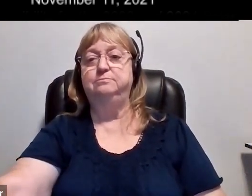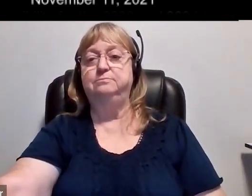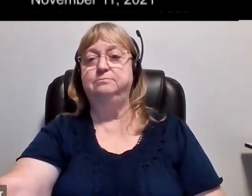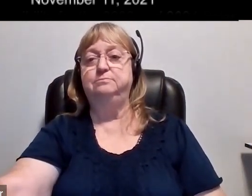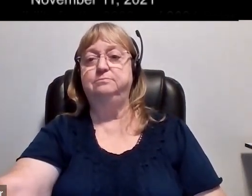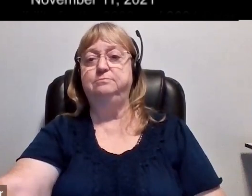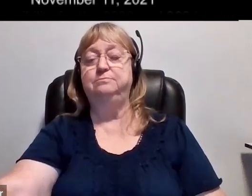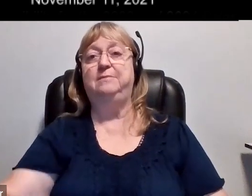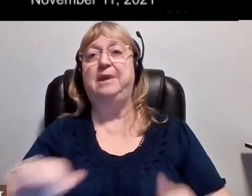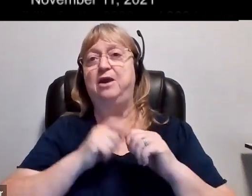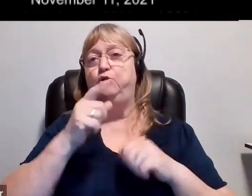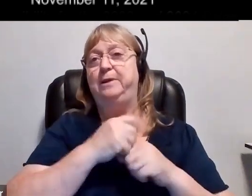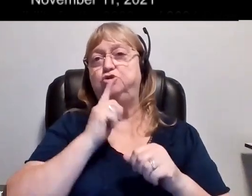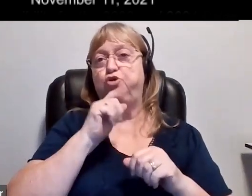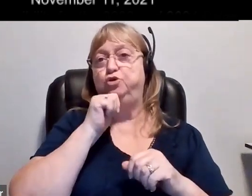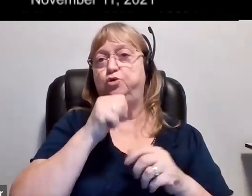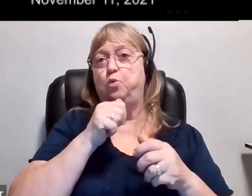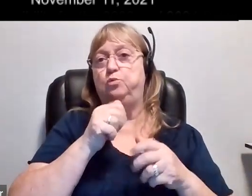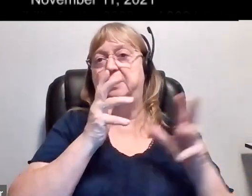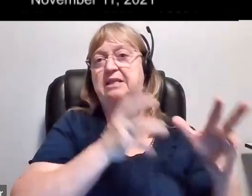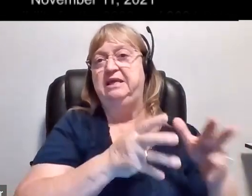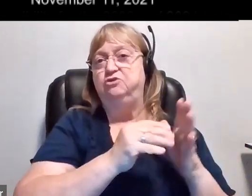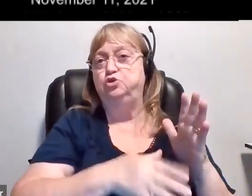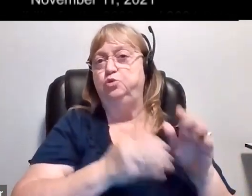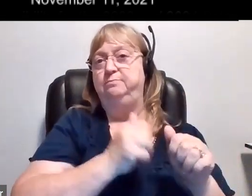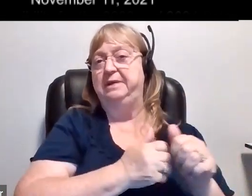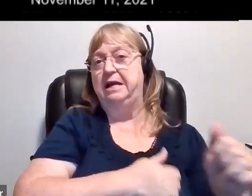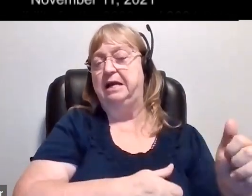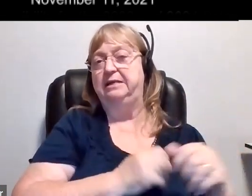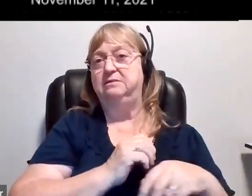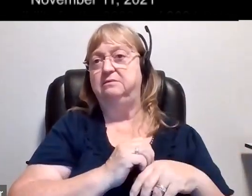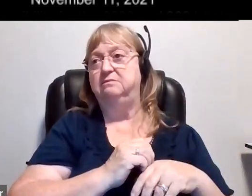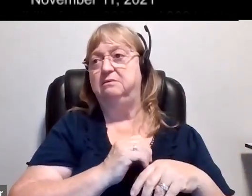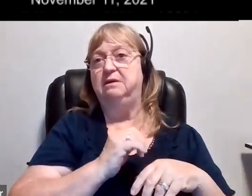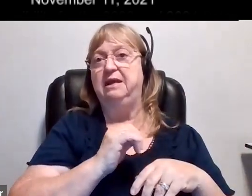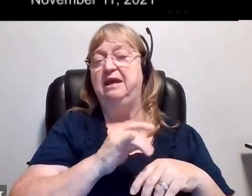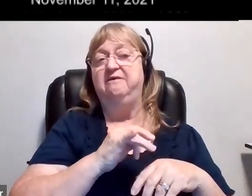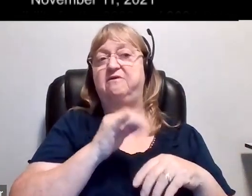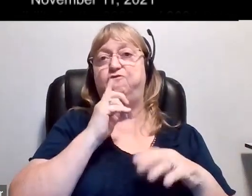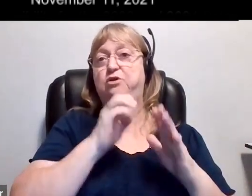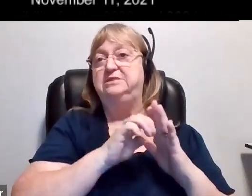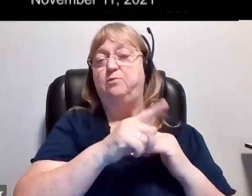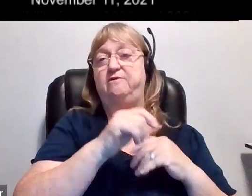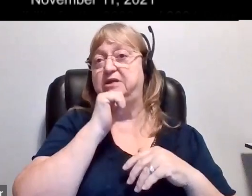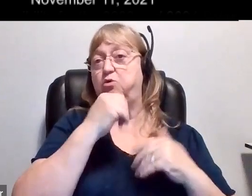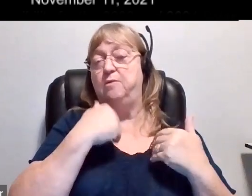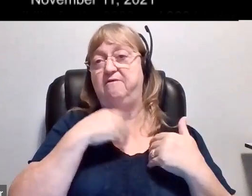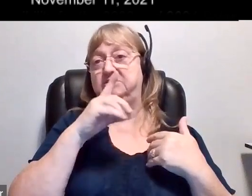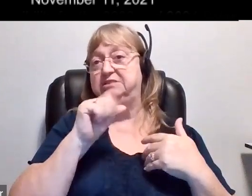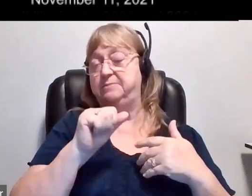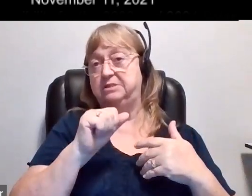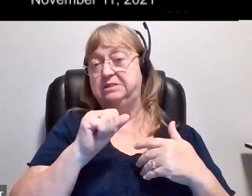How do you make sure that you don't leave any students behind? Even if they, for example, might not have disabilities and